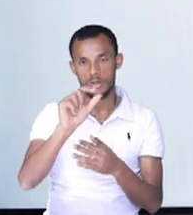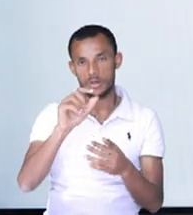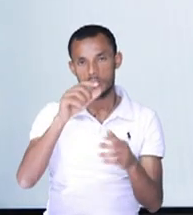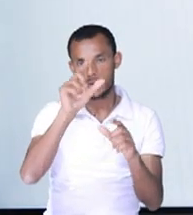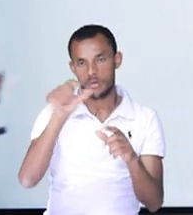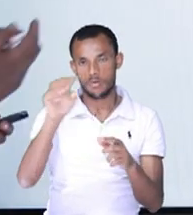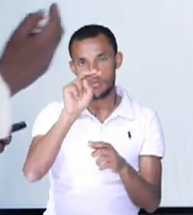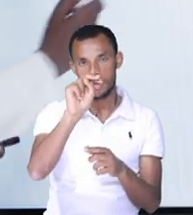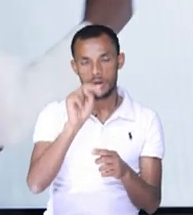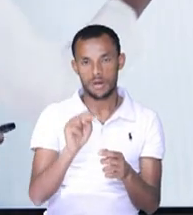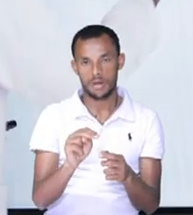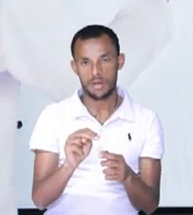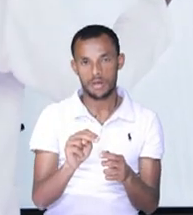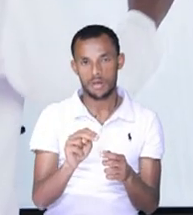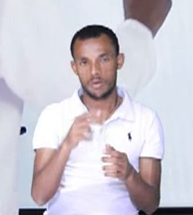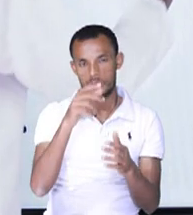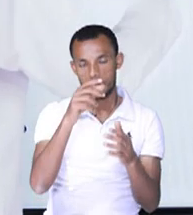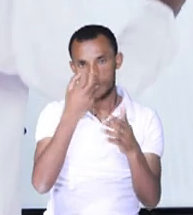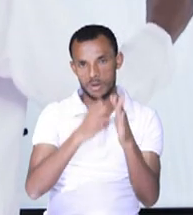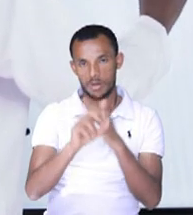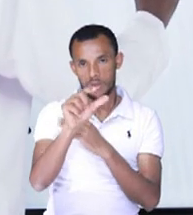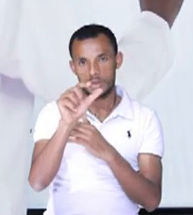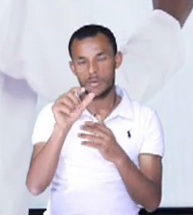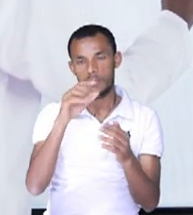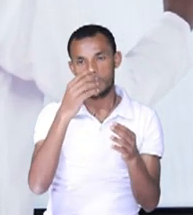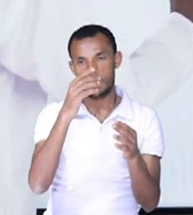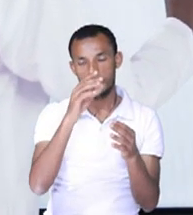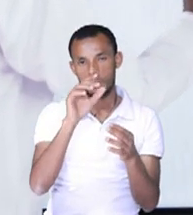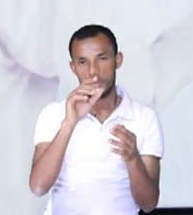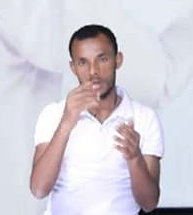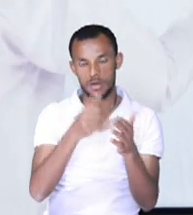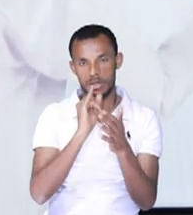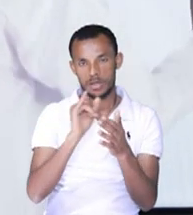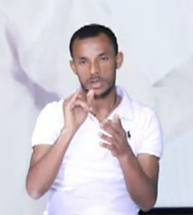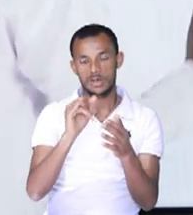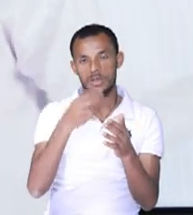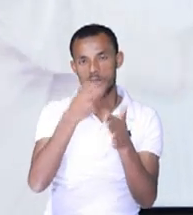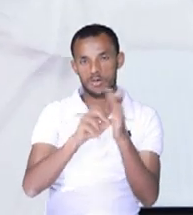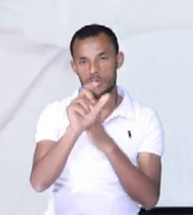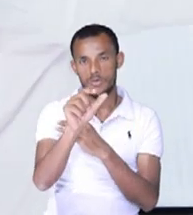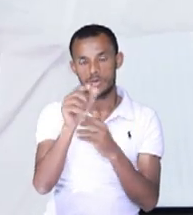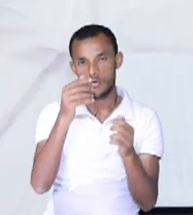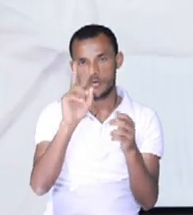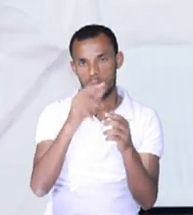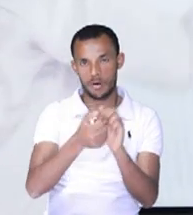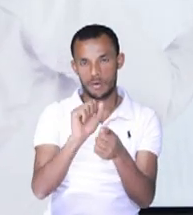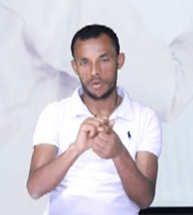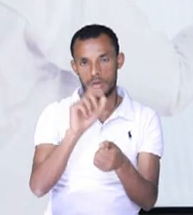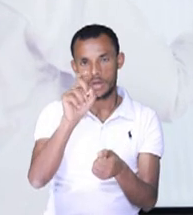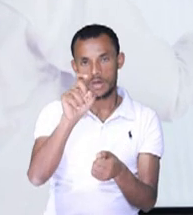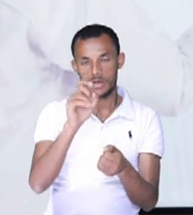A. Coefficient matrix A, if I call, it is the coefficient of the variables. X